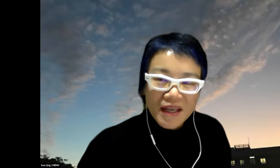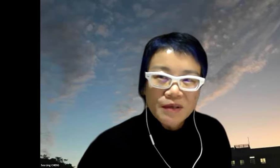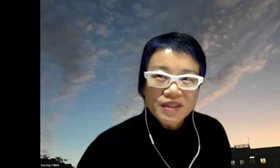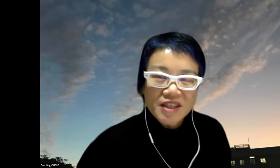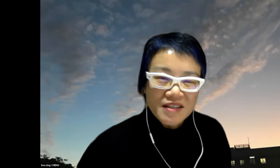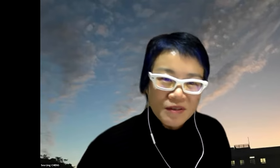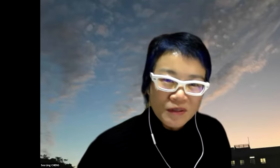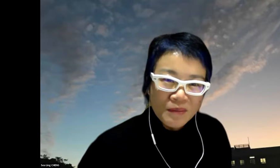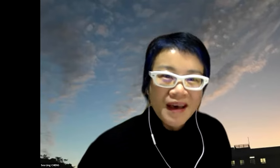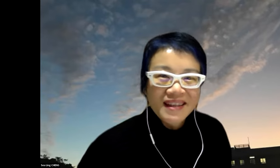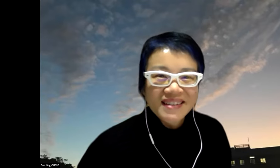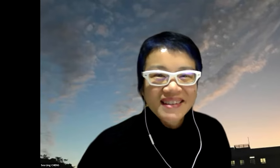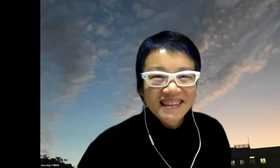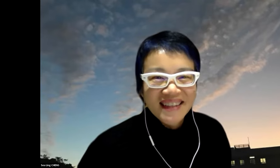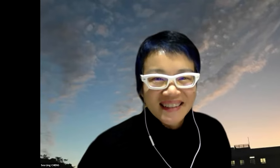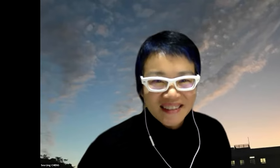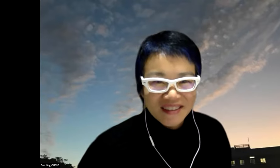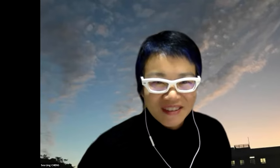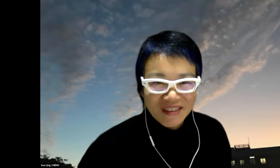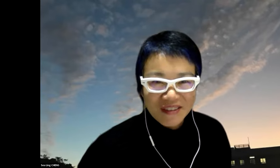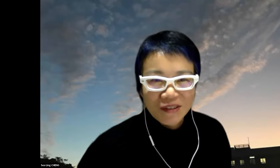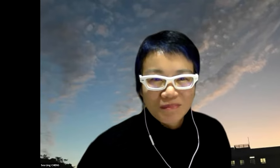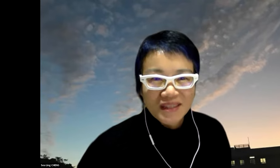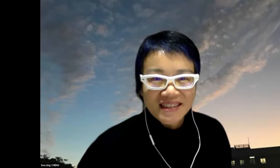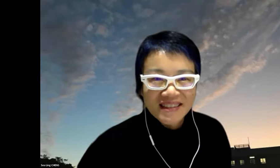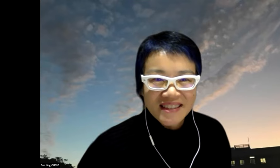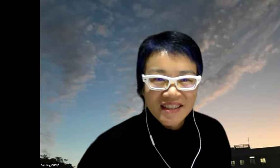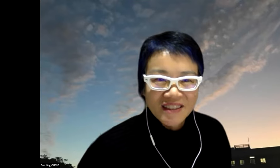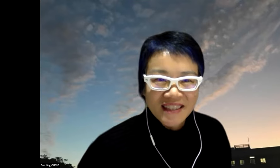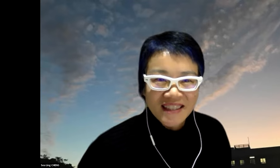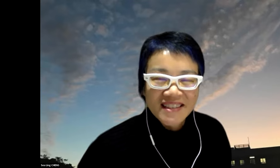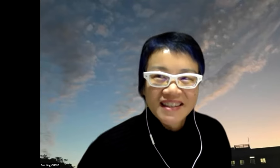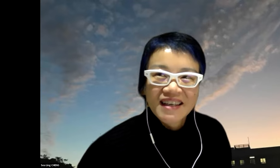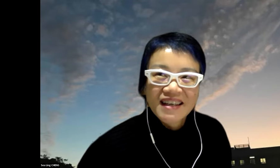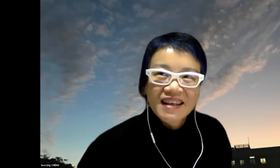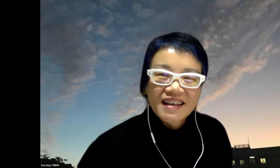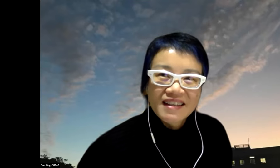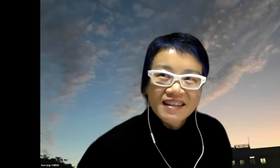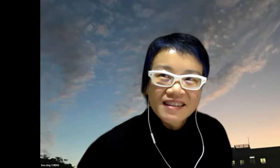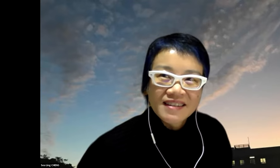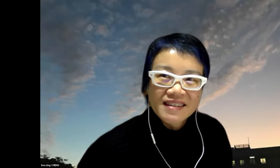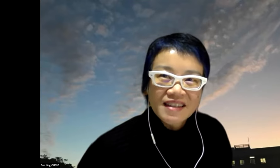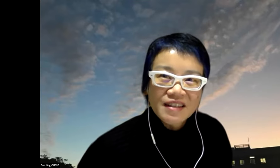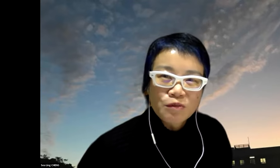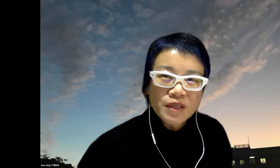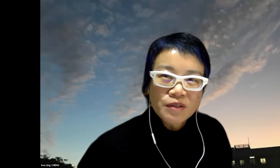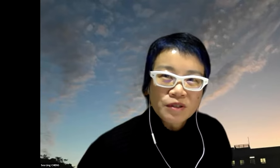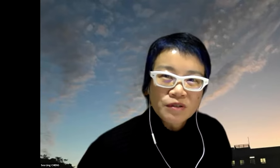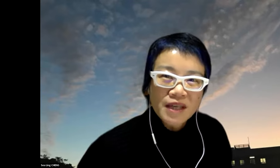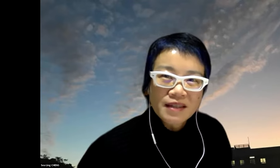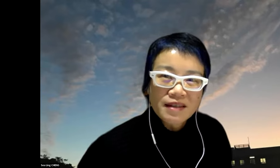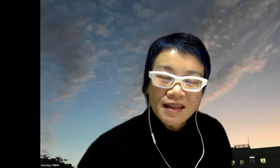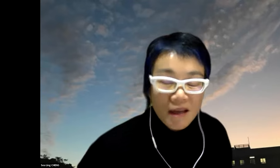from the language, there is also the mind that could be decolonized. And if we